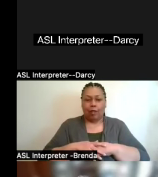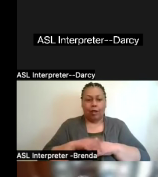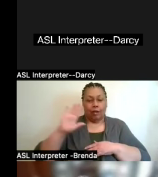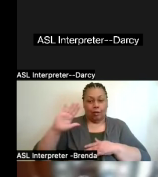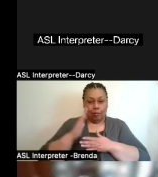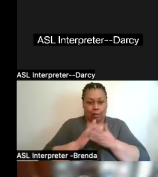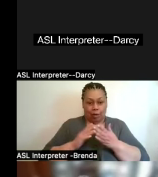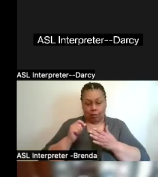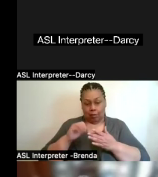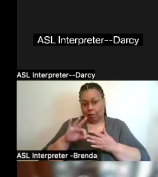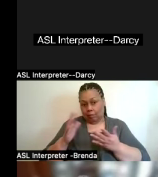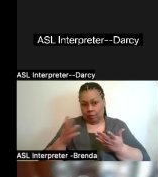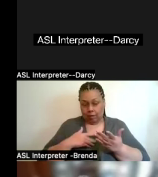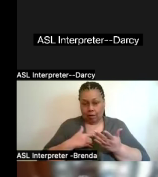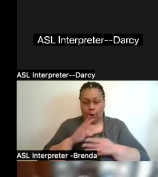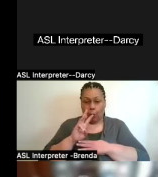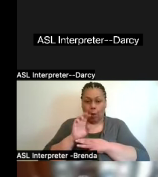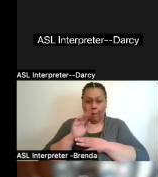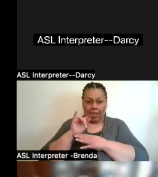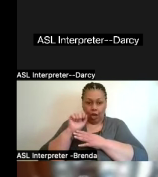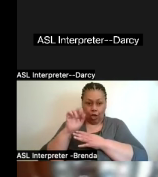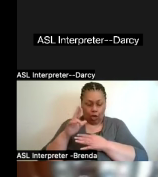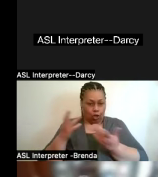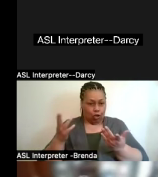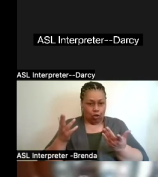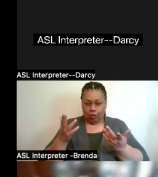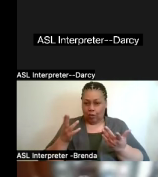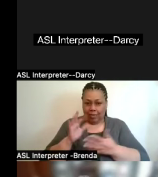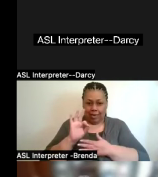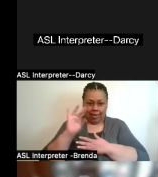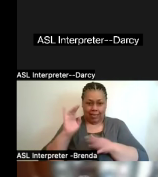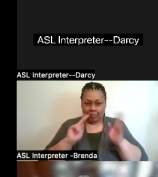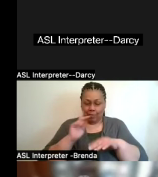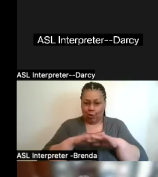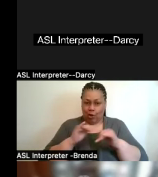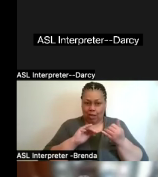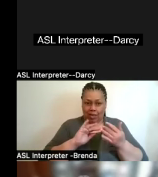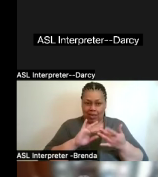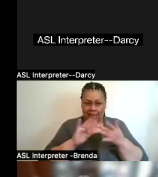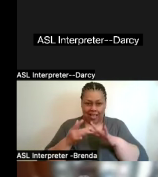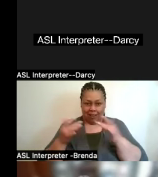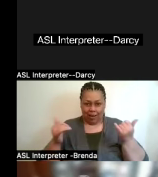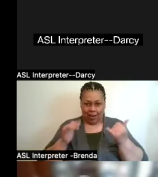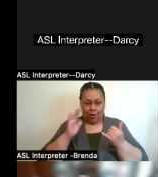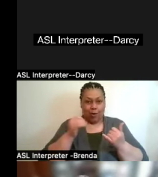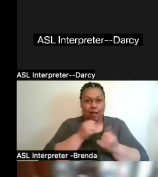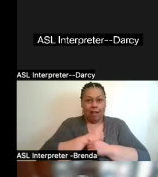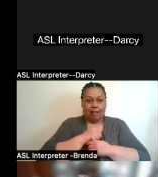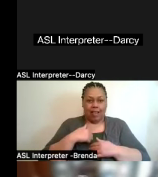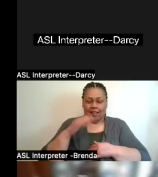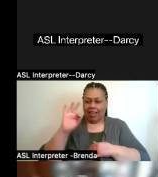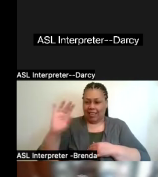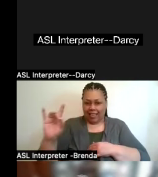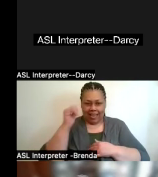the webinar. So we have 98 people online. Would love to have 98 ideas or what you